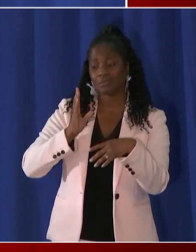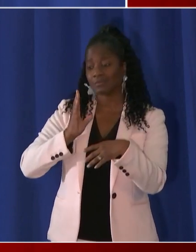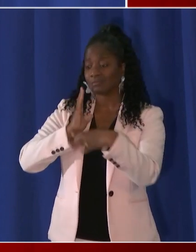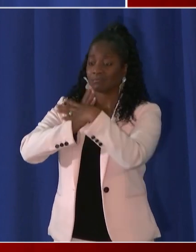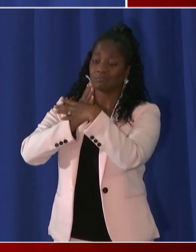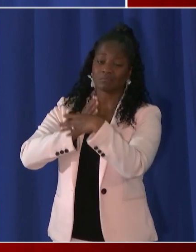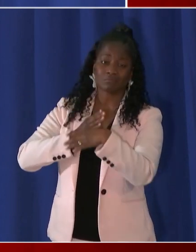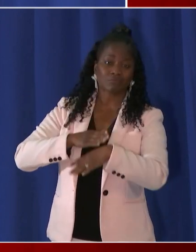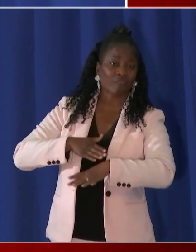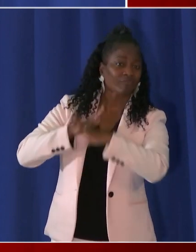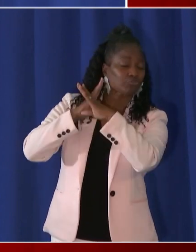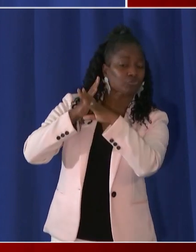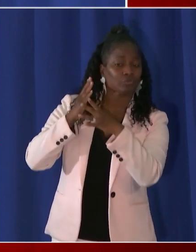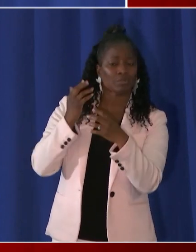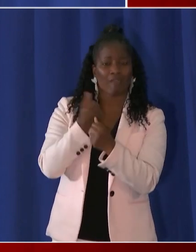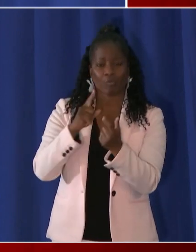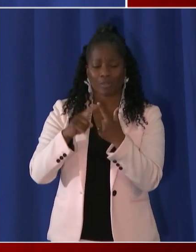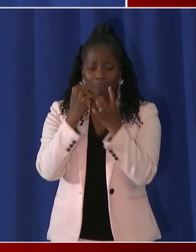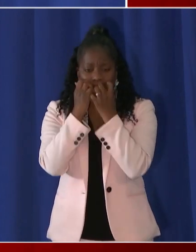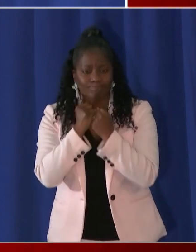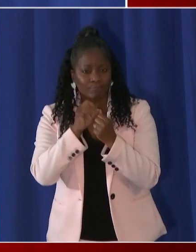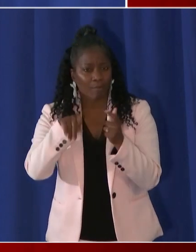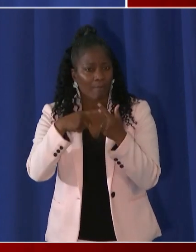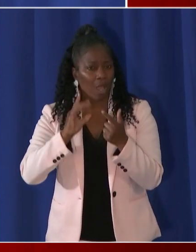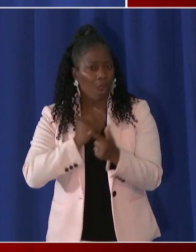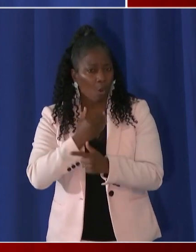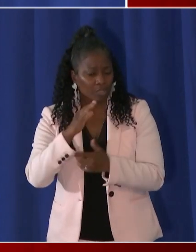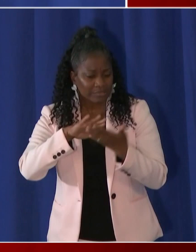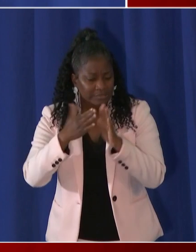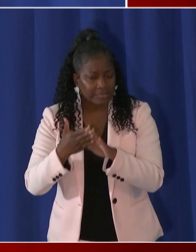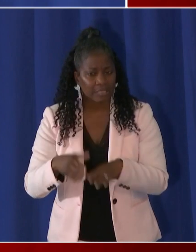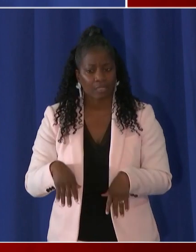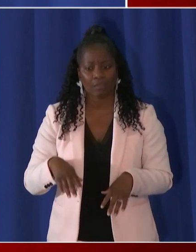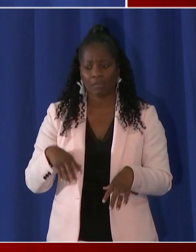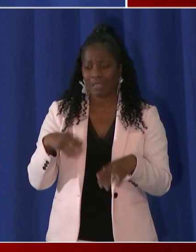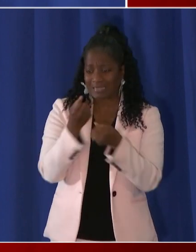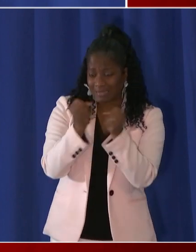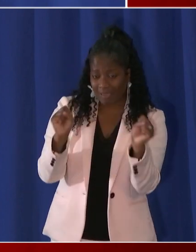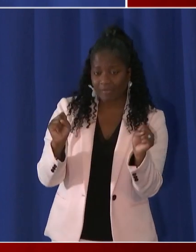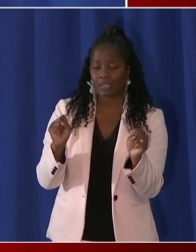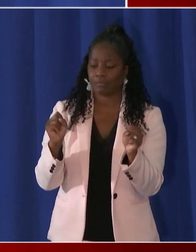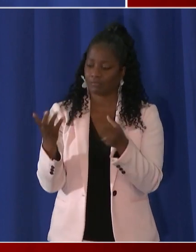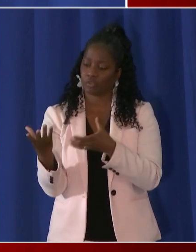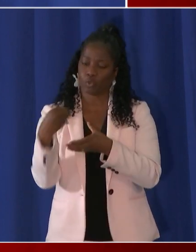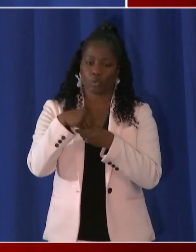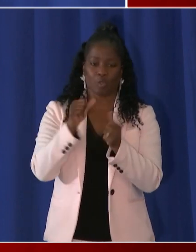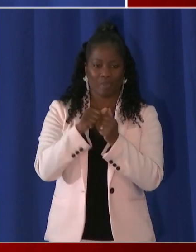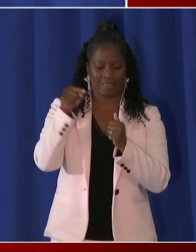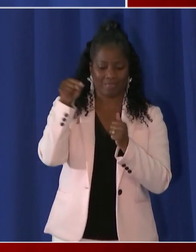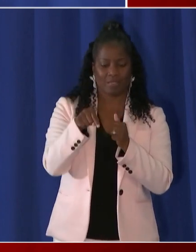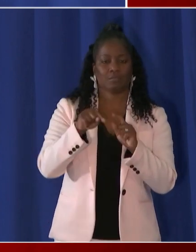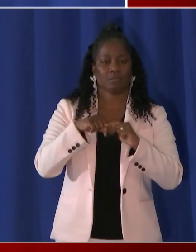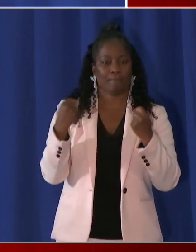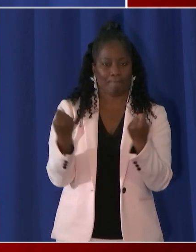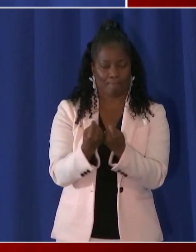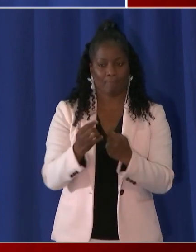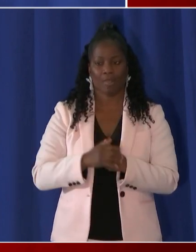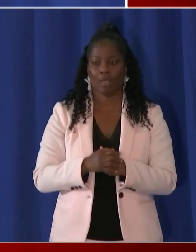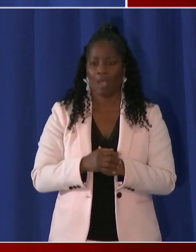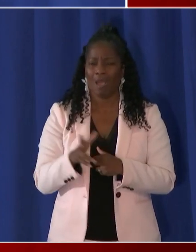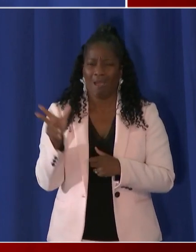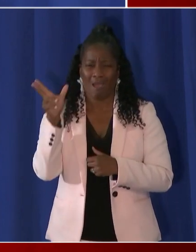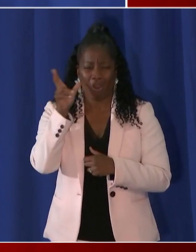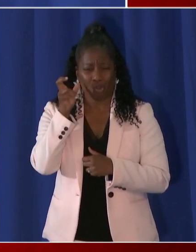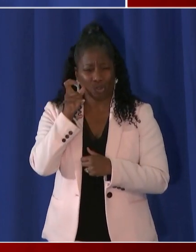everybody who cares about our city and safety in our city has a role to play. I heard a troubling